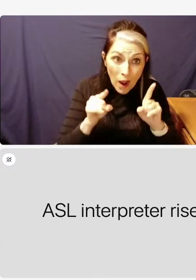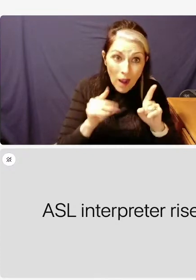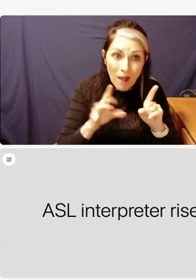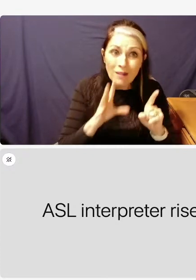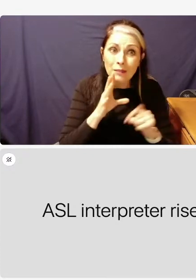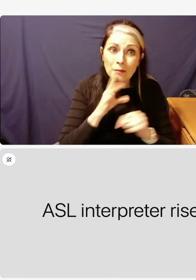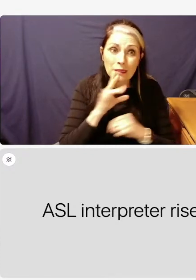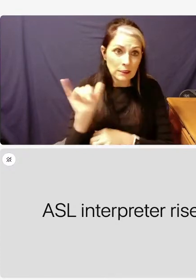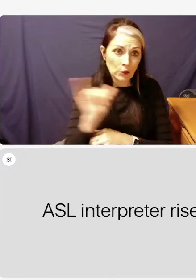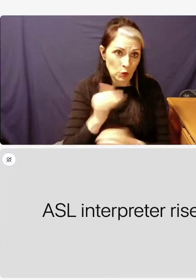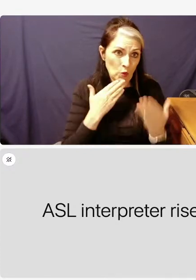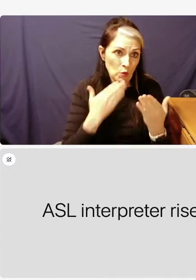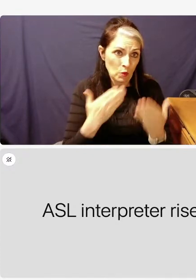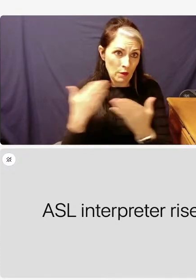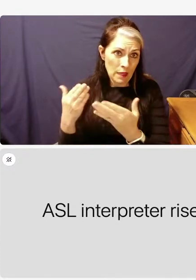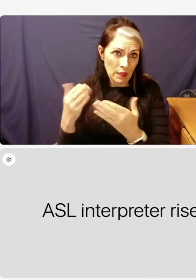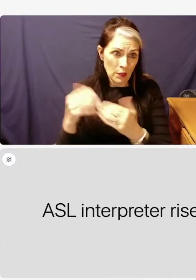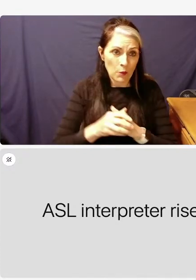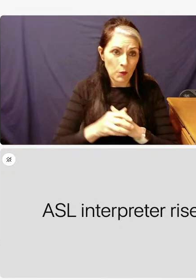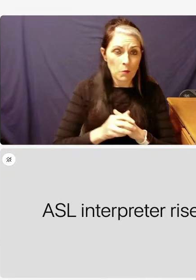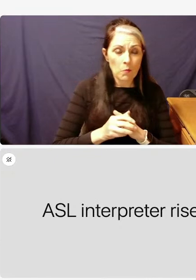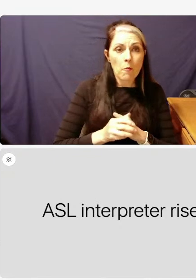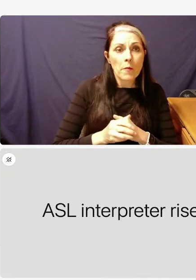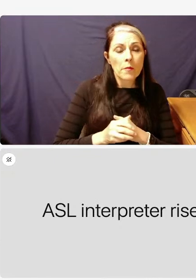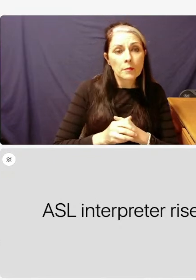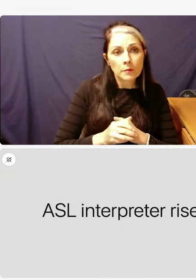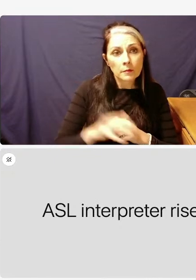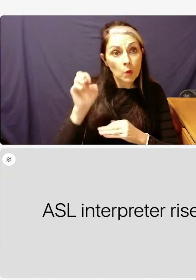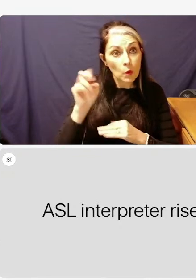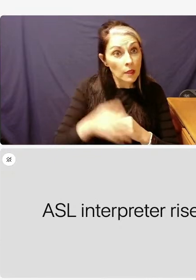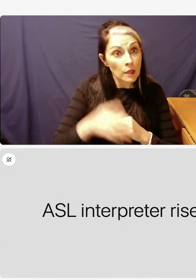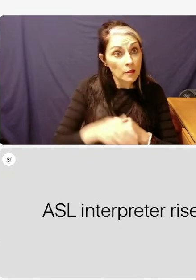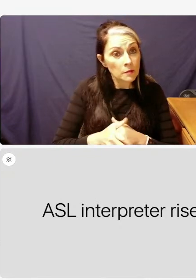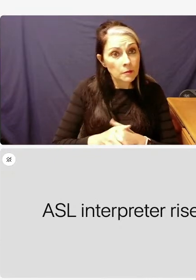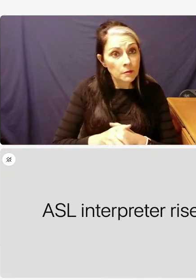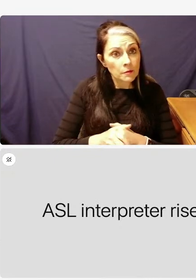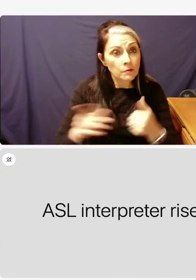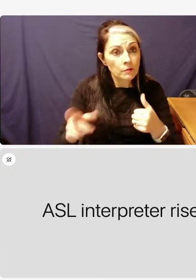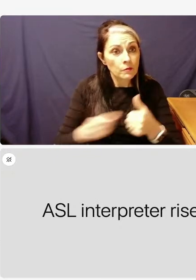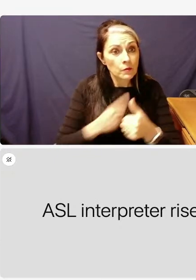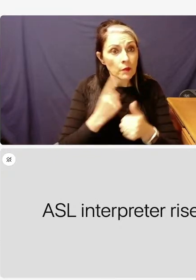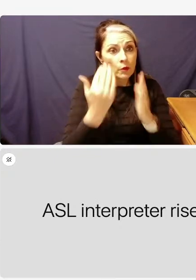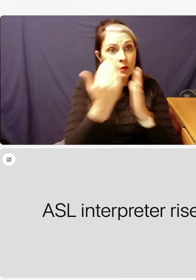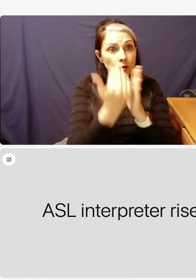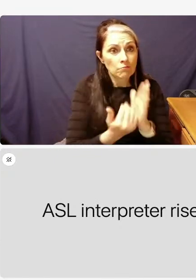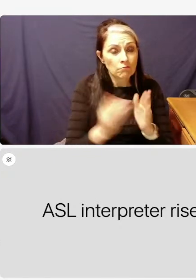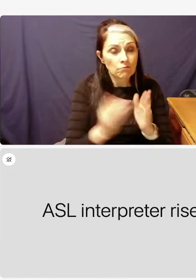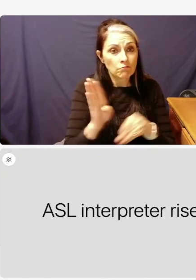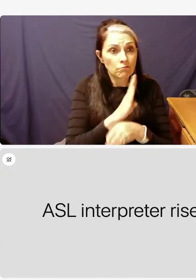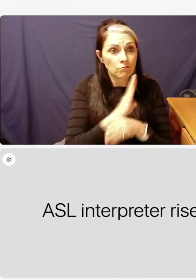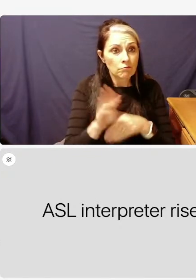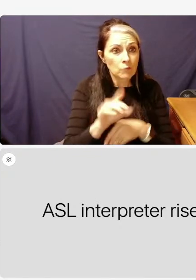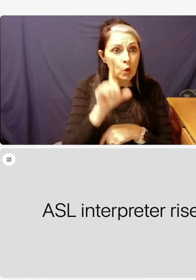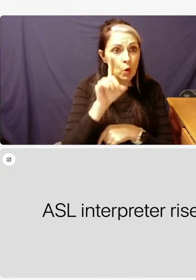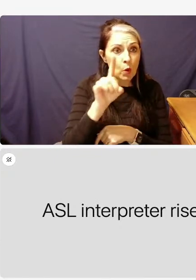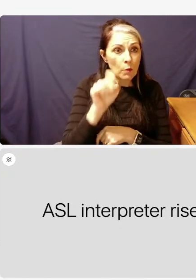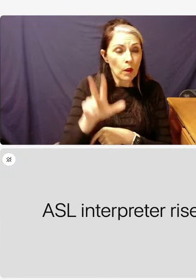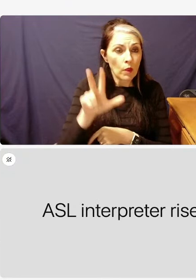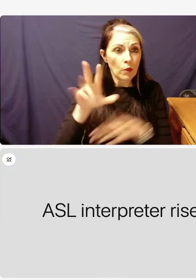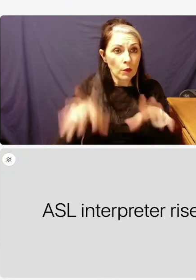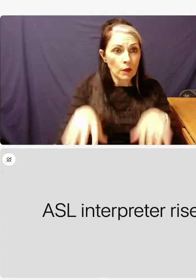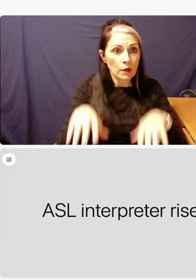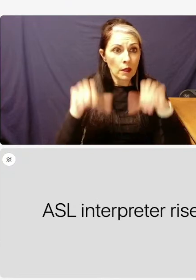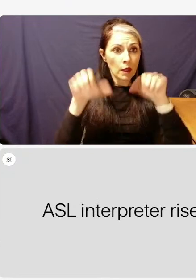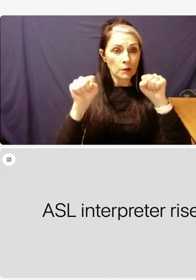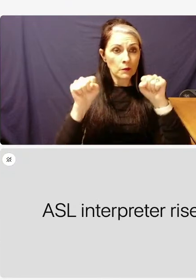okay our first item for business is item 1.3 the adoption of our december 16th agenda there is a requested amendment to